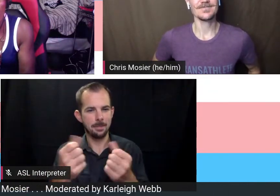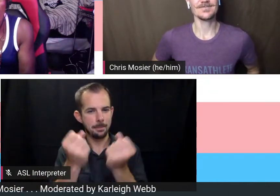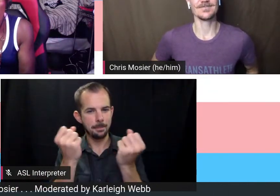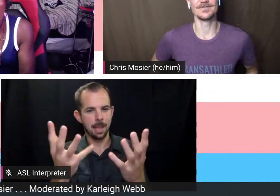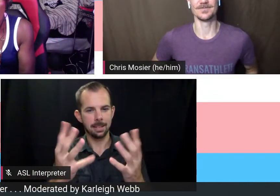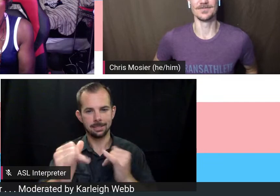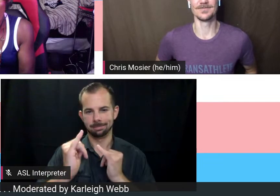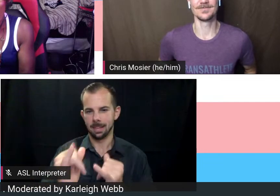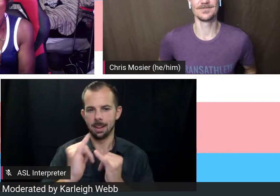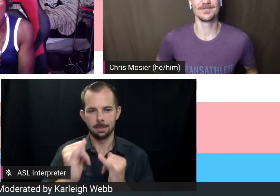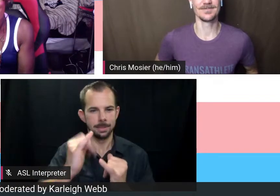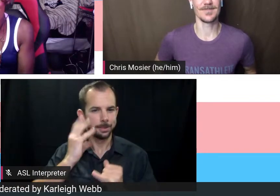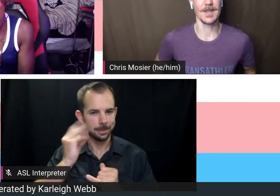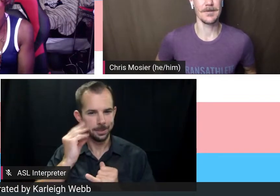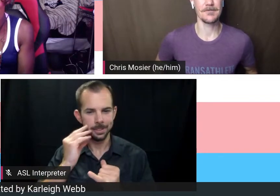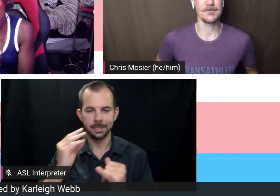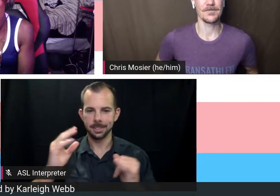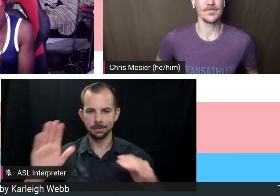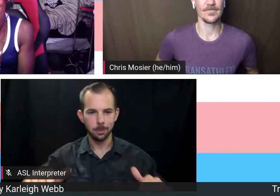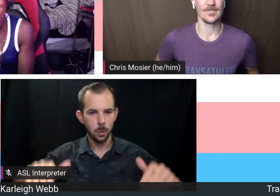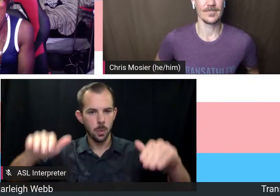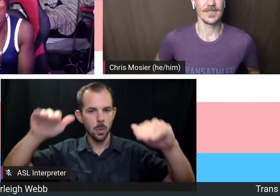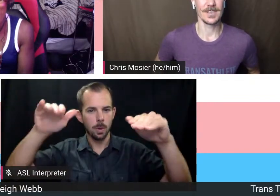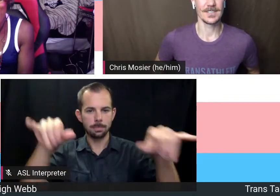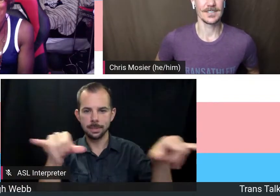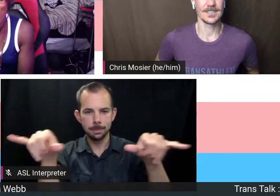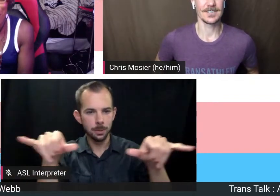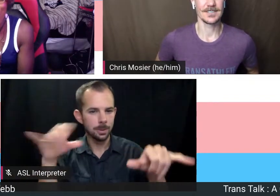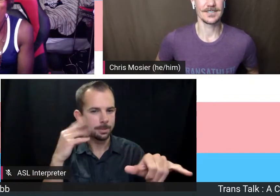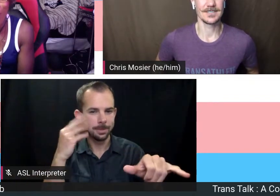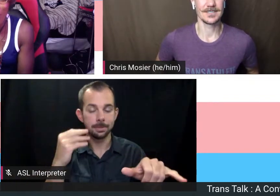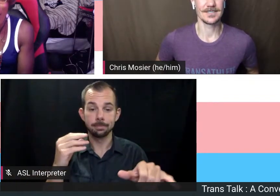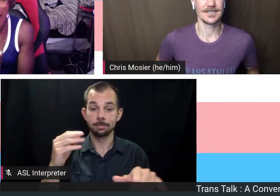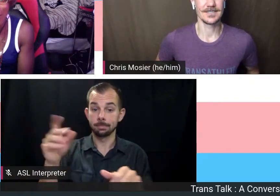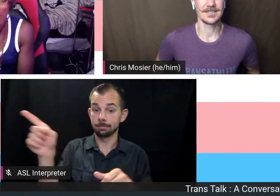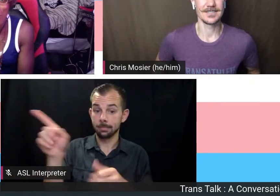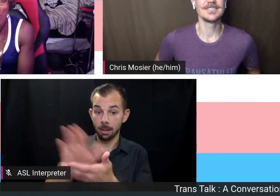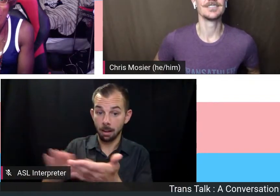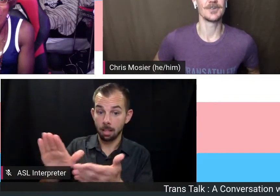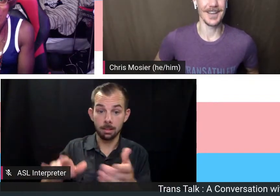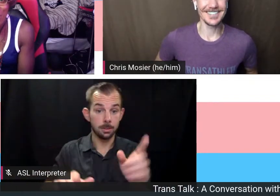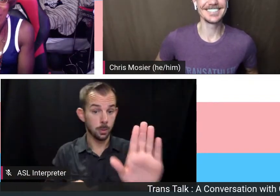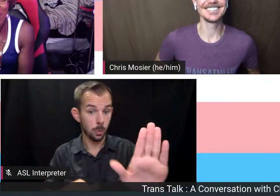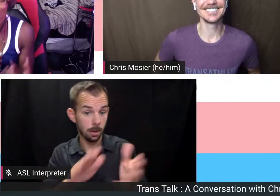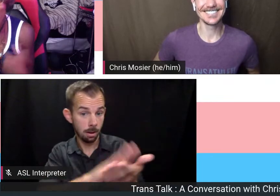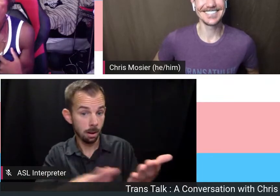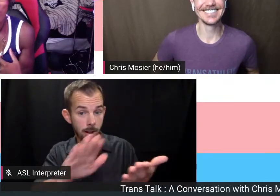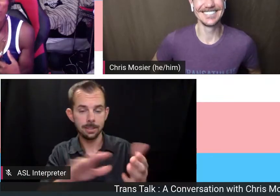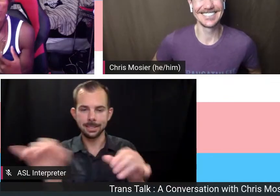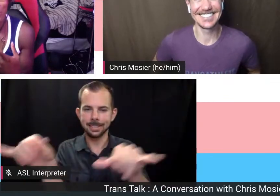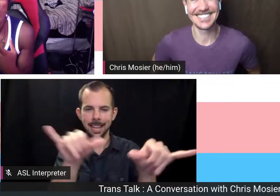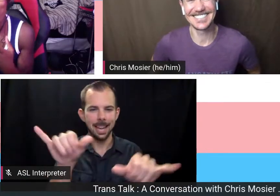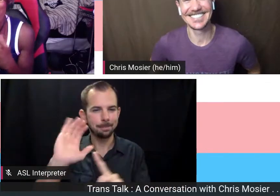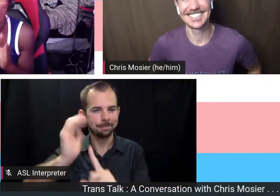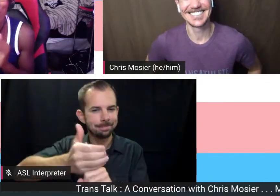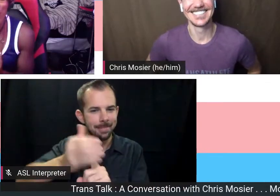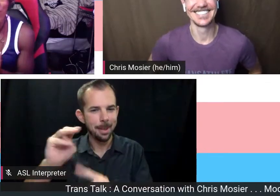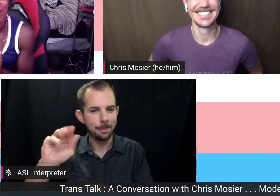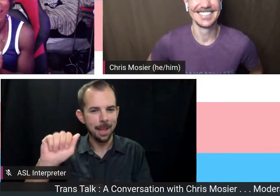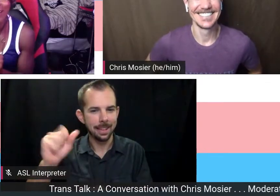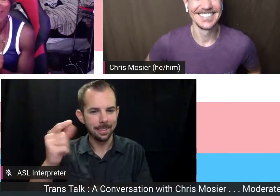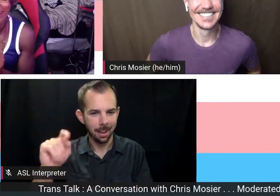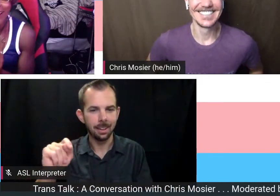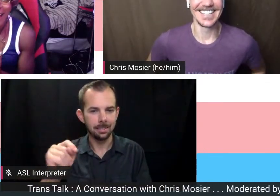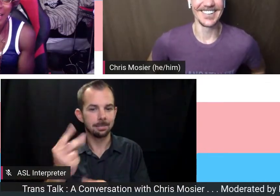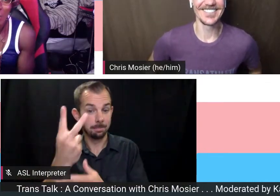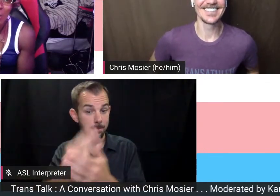stories. We had similar college mascots. We were both Wildcats. Okay. Me at Northwestern, you at Northern